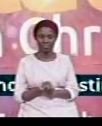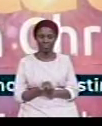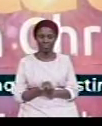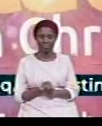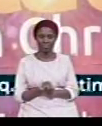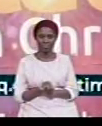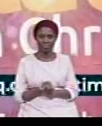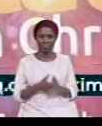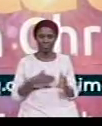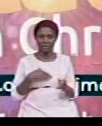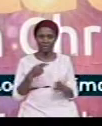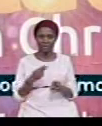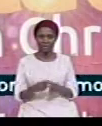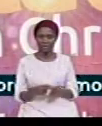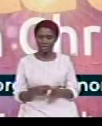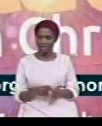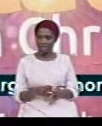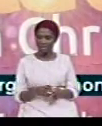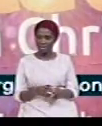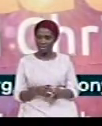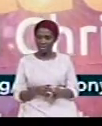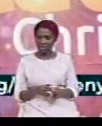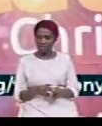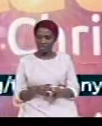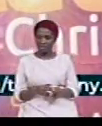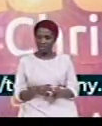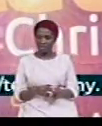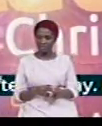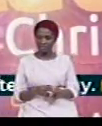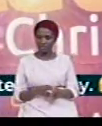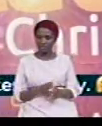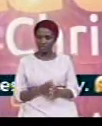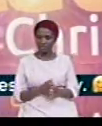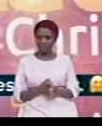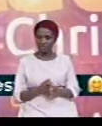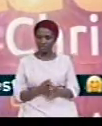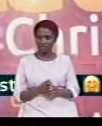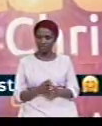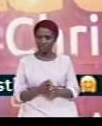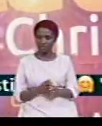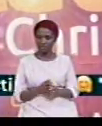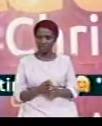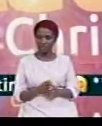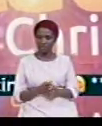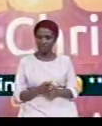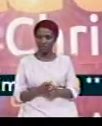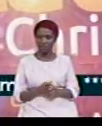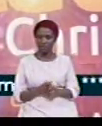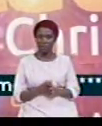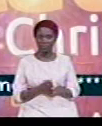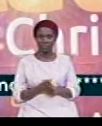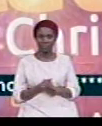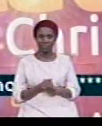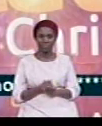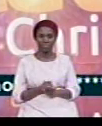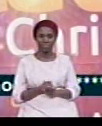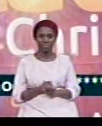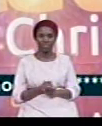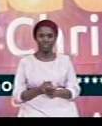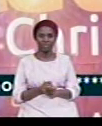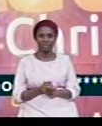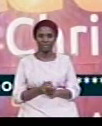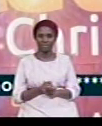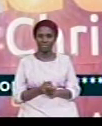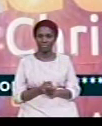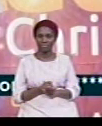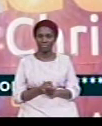My name is Benjamin, and I'm from Nungwa, Teshin Nungwa Division, Nungwa Group, Nungwa Central Location.